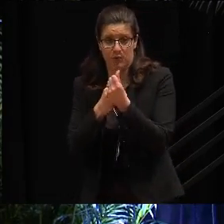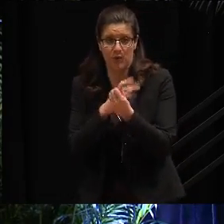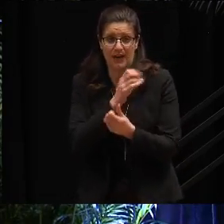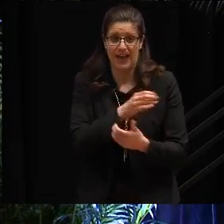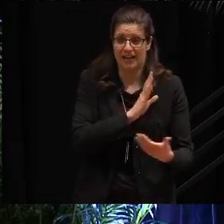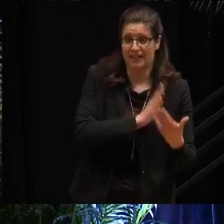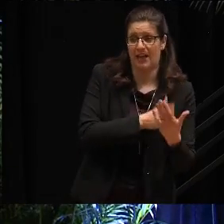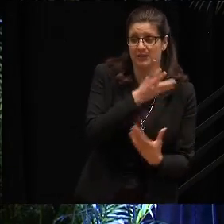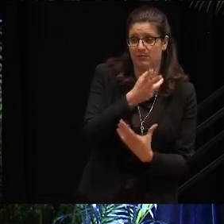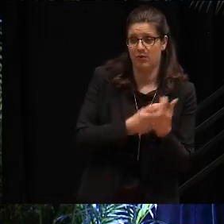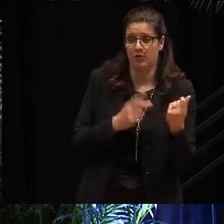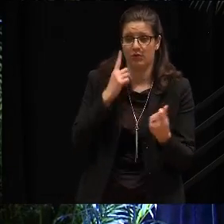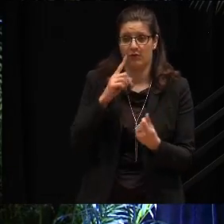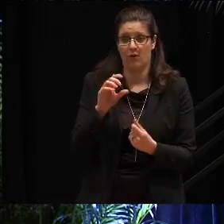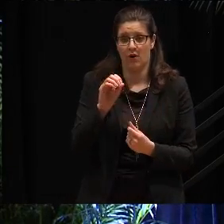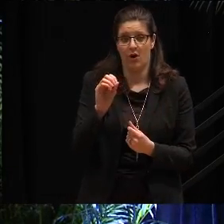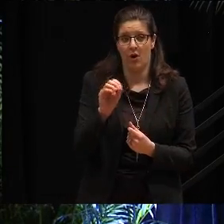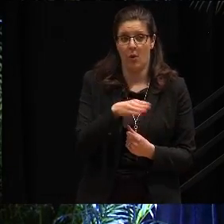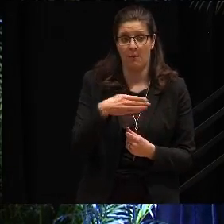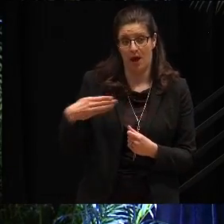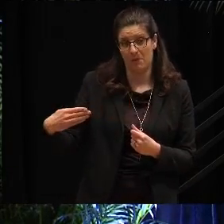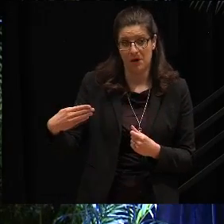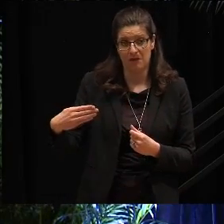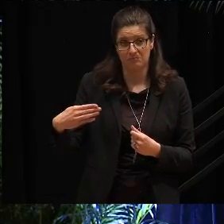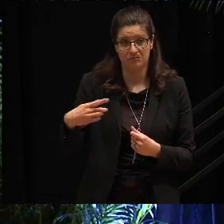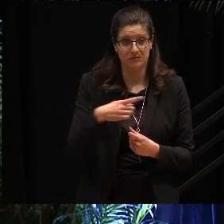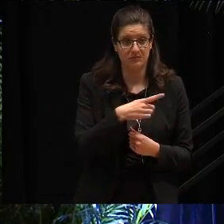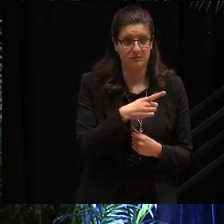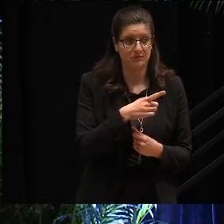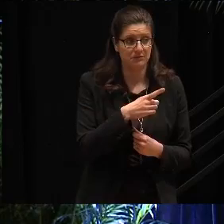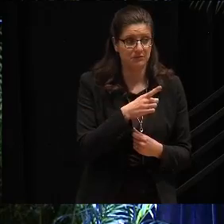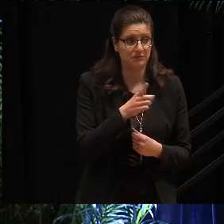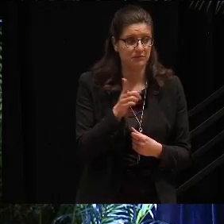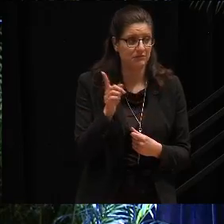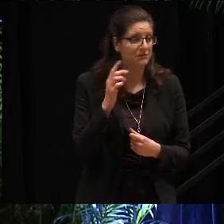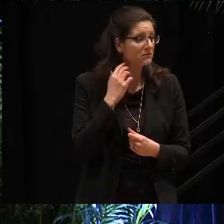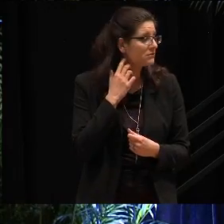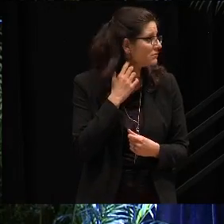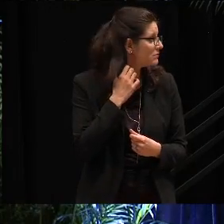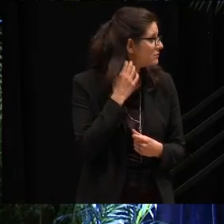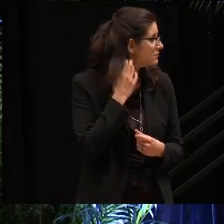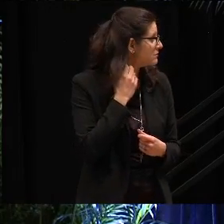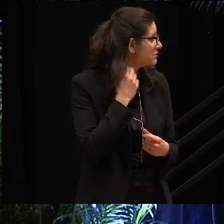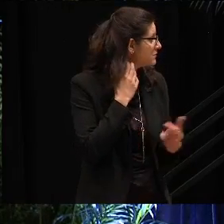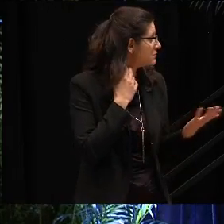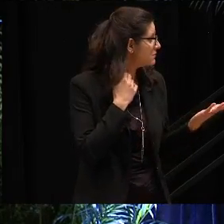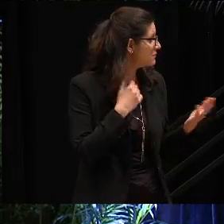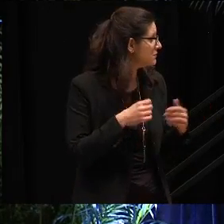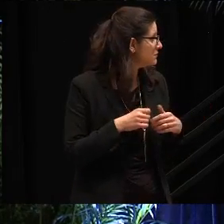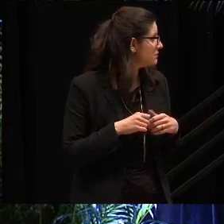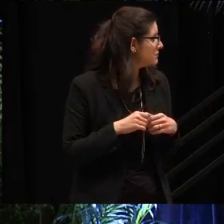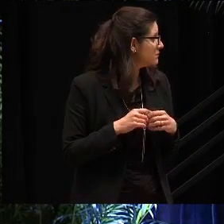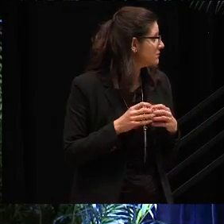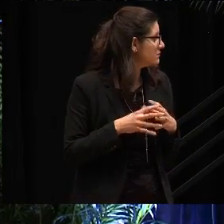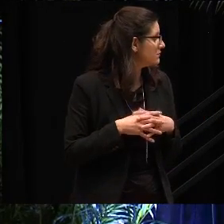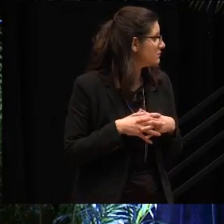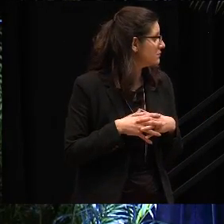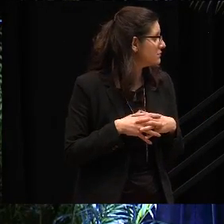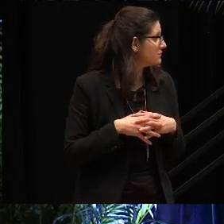President Obama. Anyone else want to take a crack at that? Sure, I'm more than happy to.